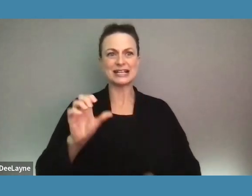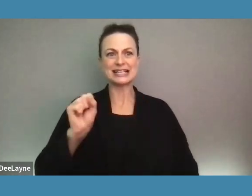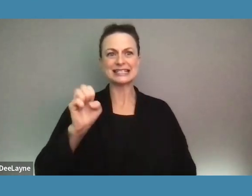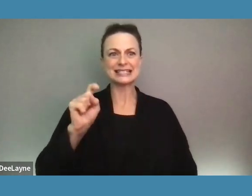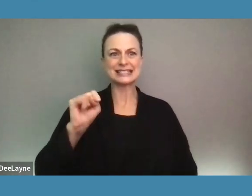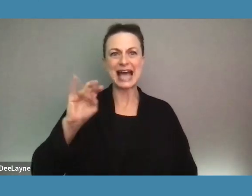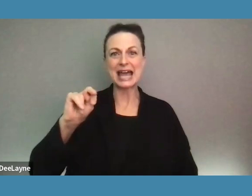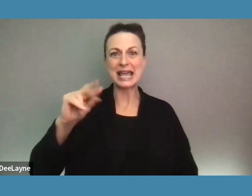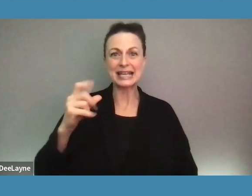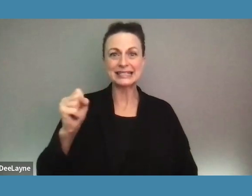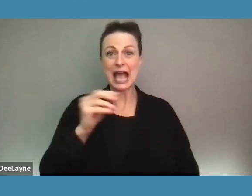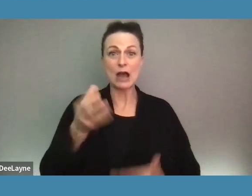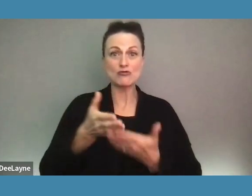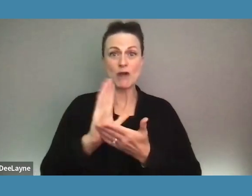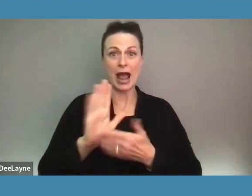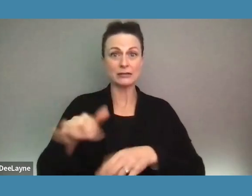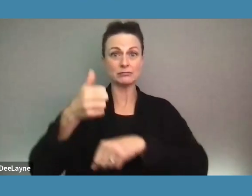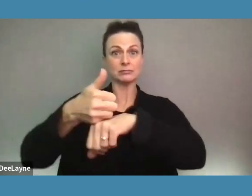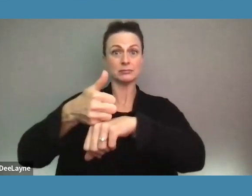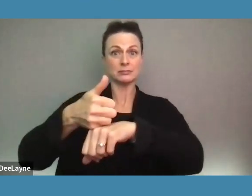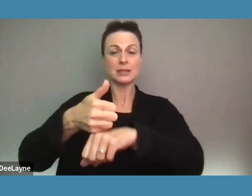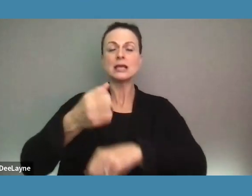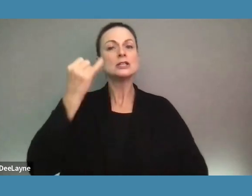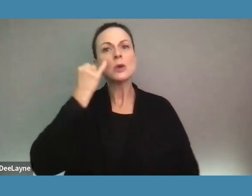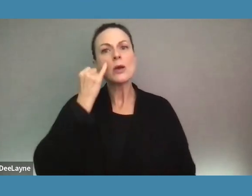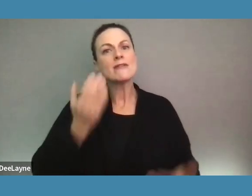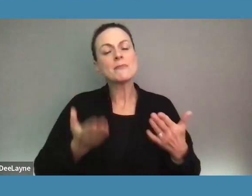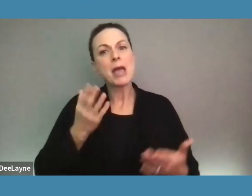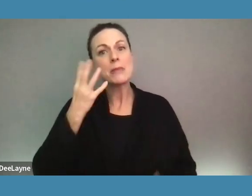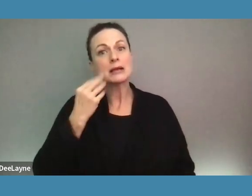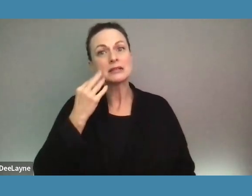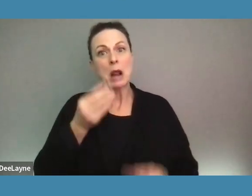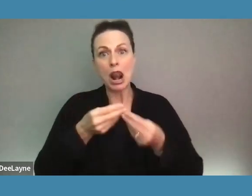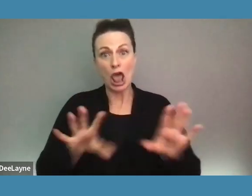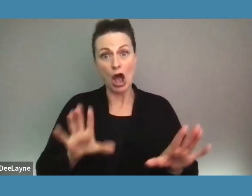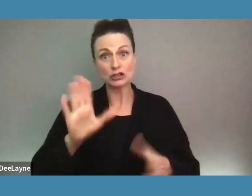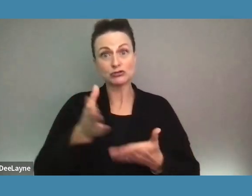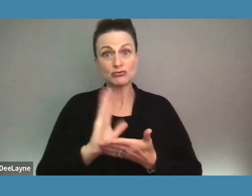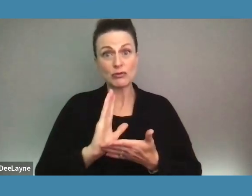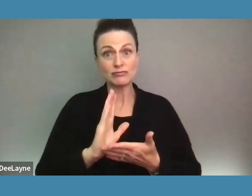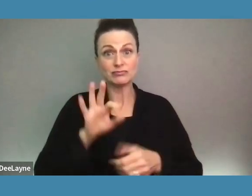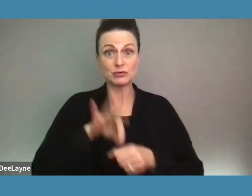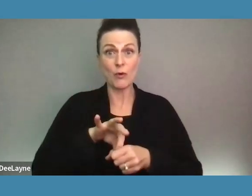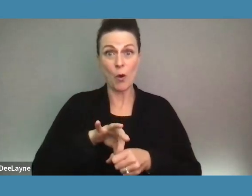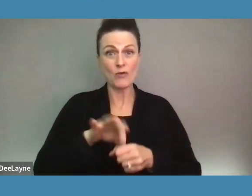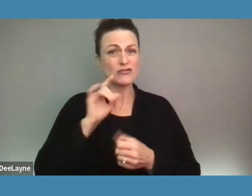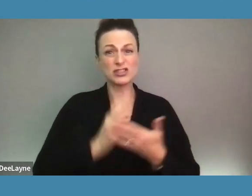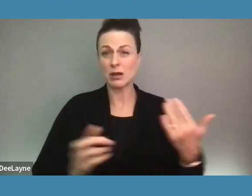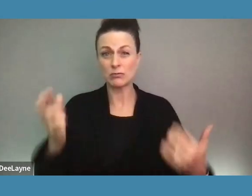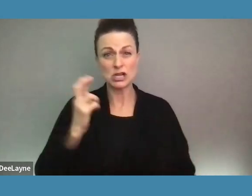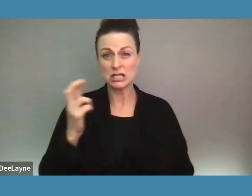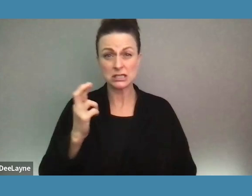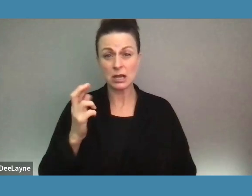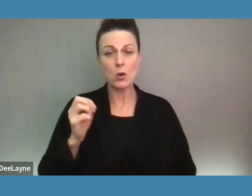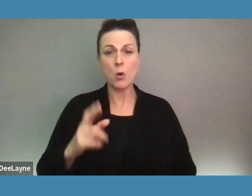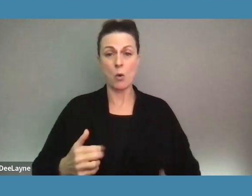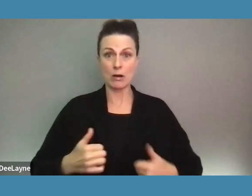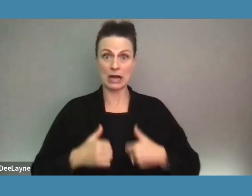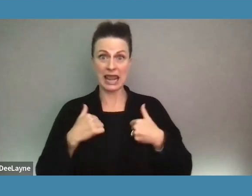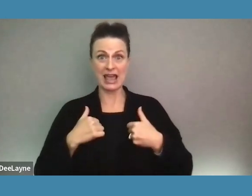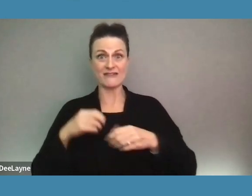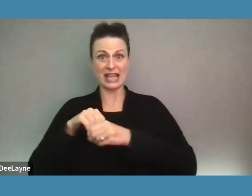So those who may have lost their voting rights for some reason or live in a